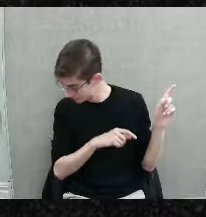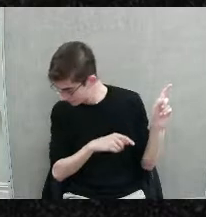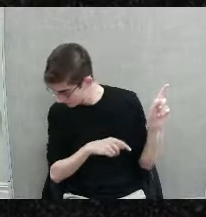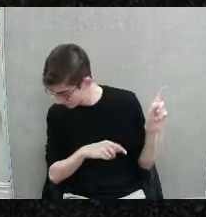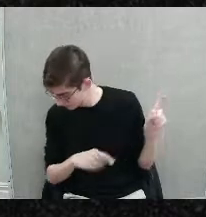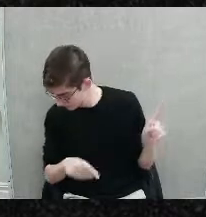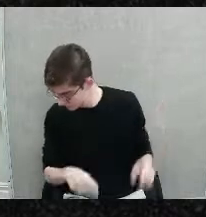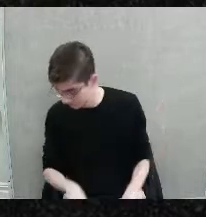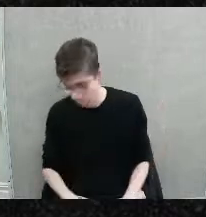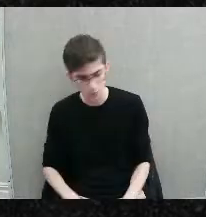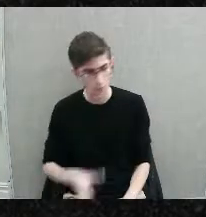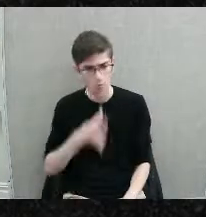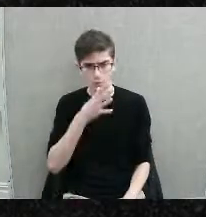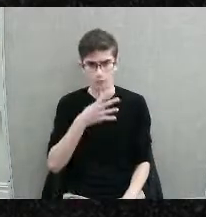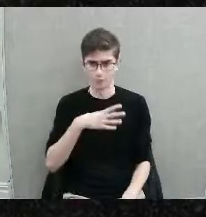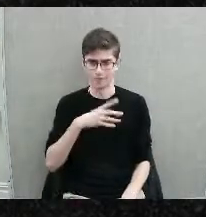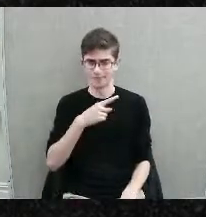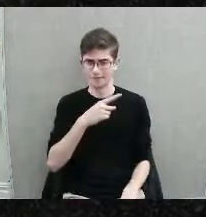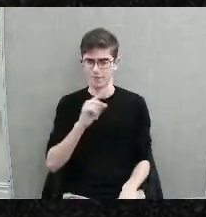Absolutely. Yeah.